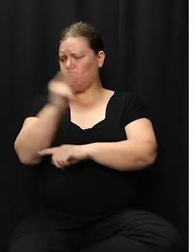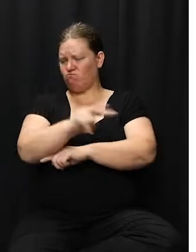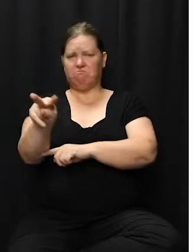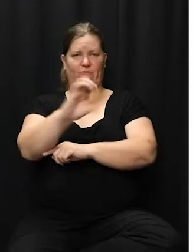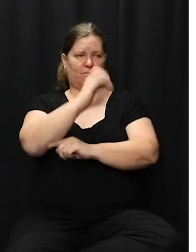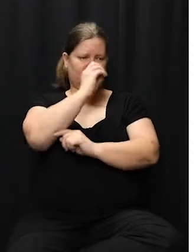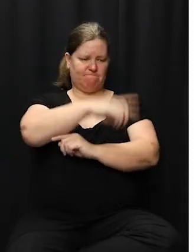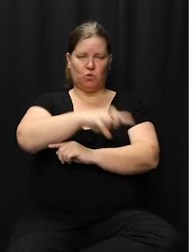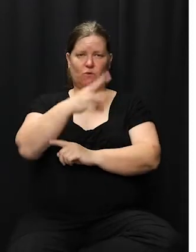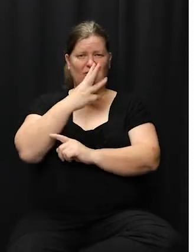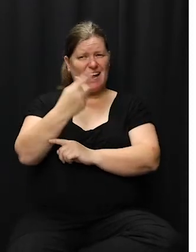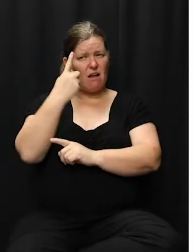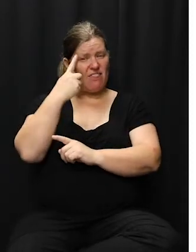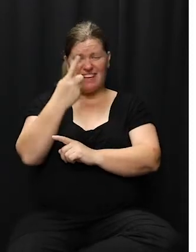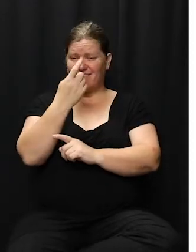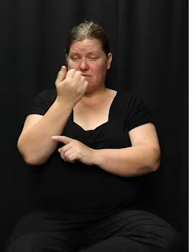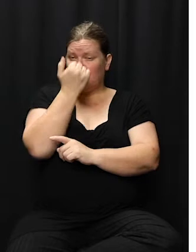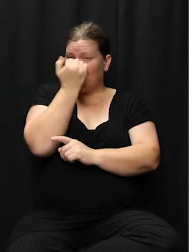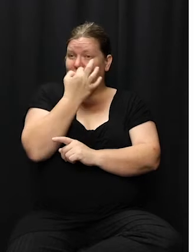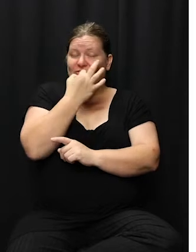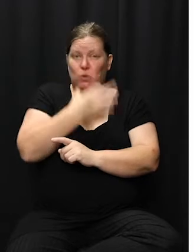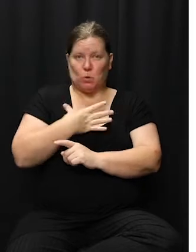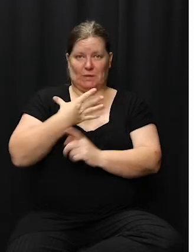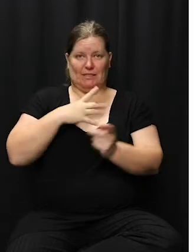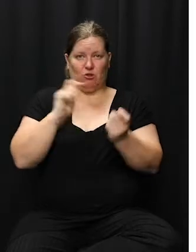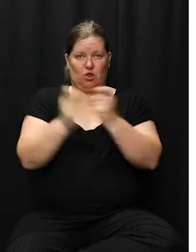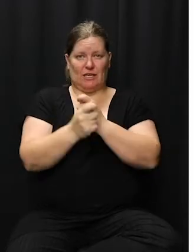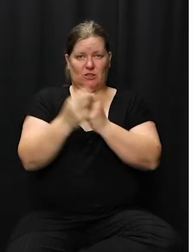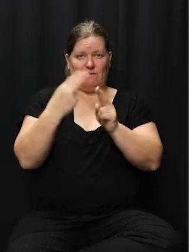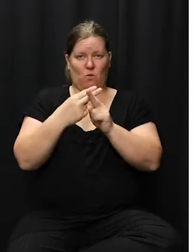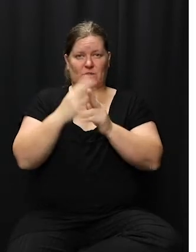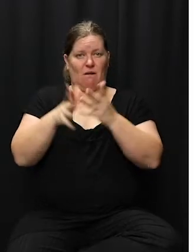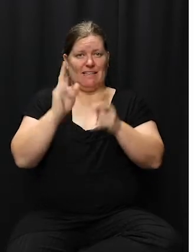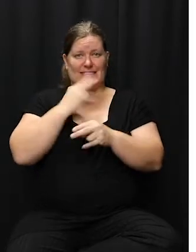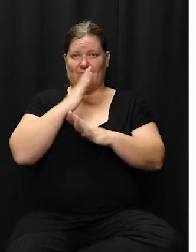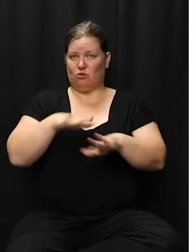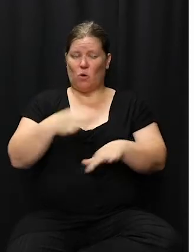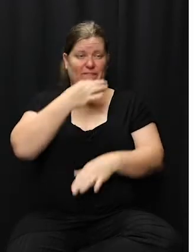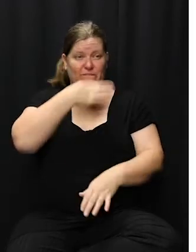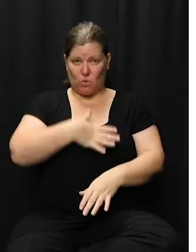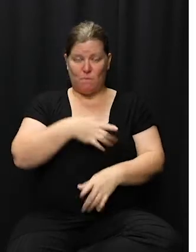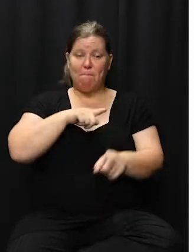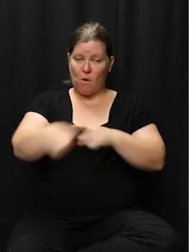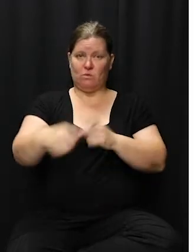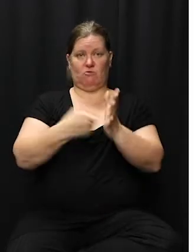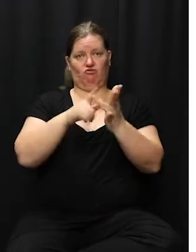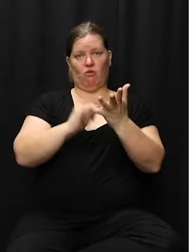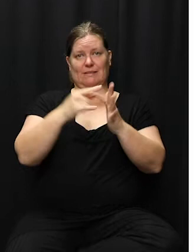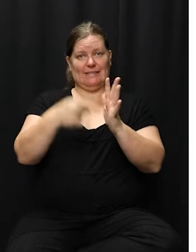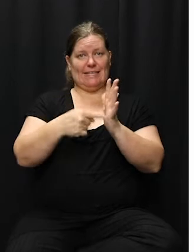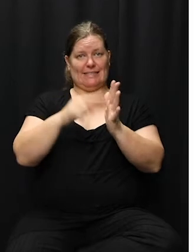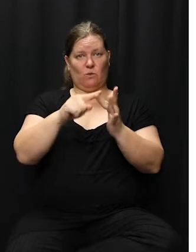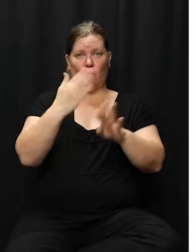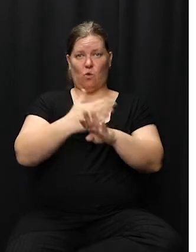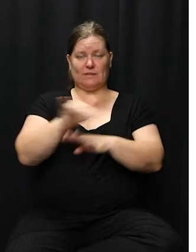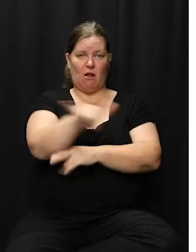3. But it really would require very few changes to be suitable for sign language assessment,